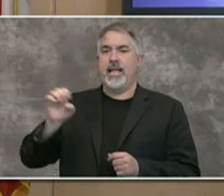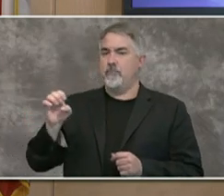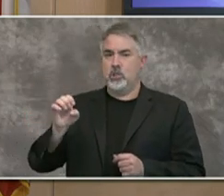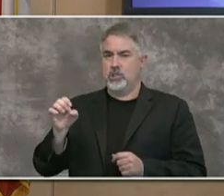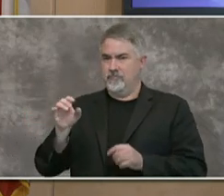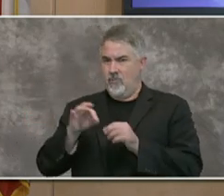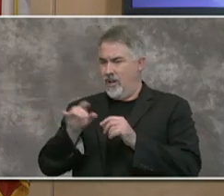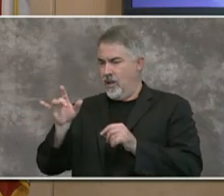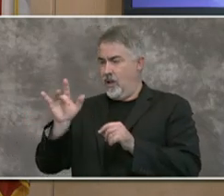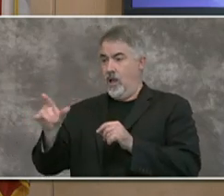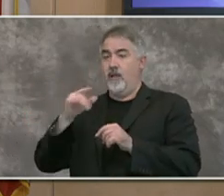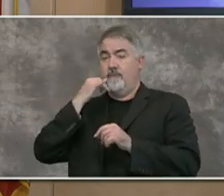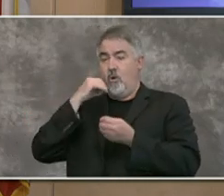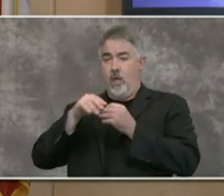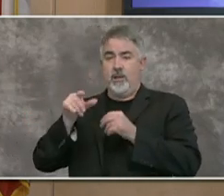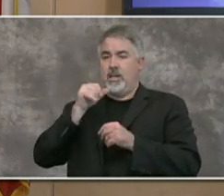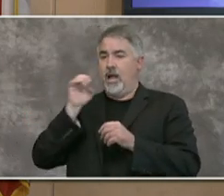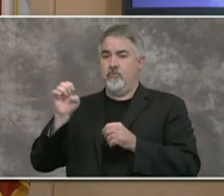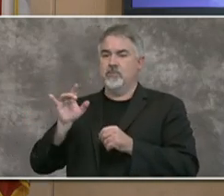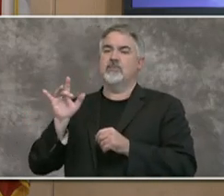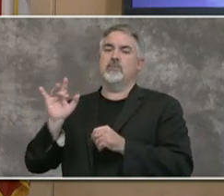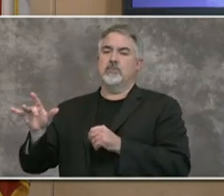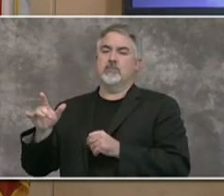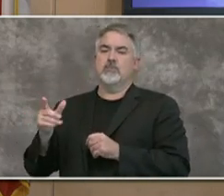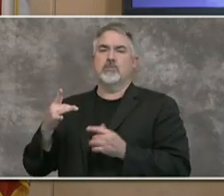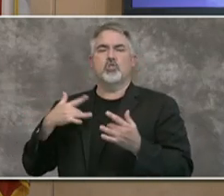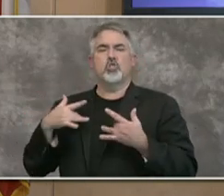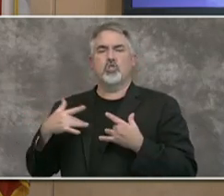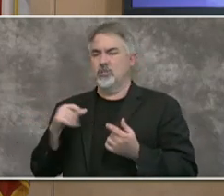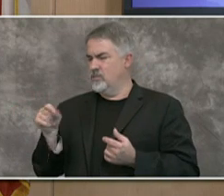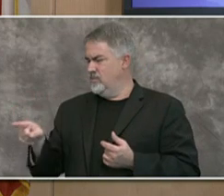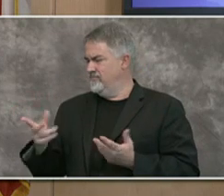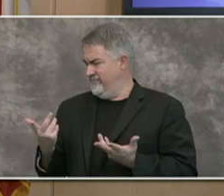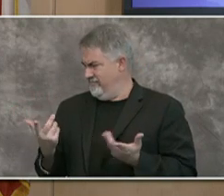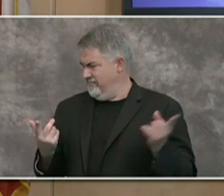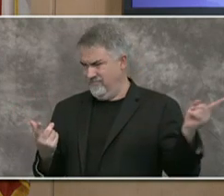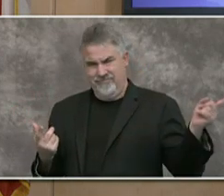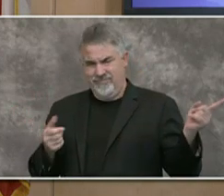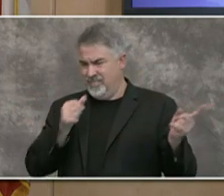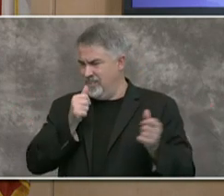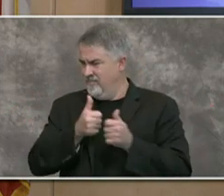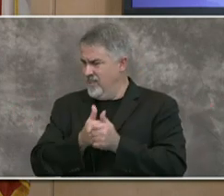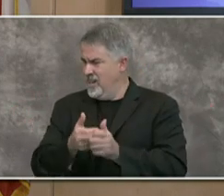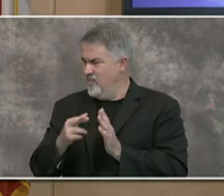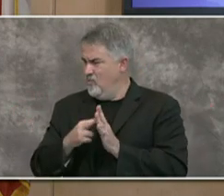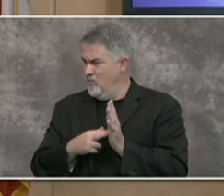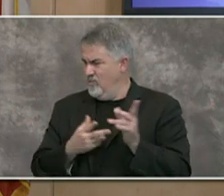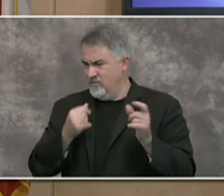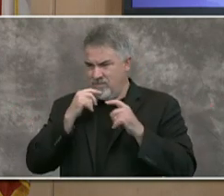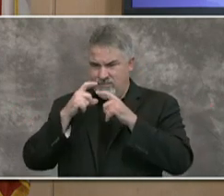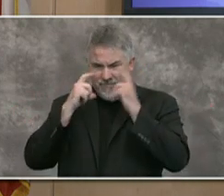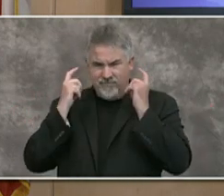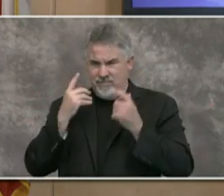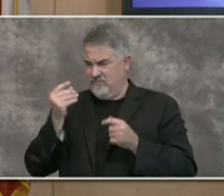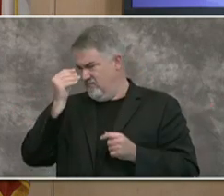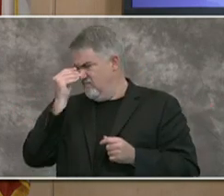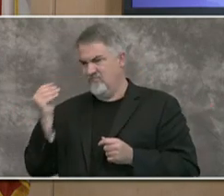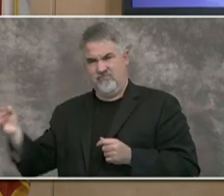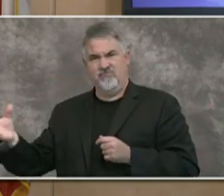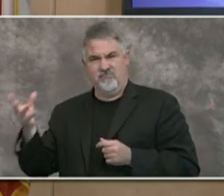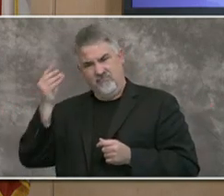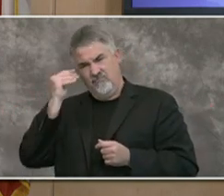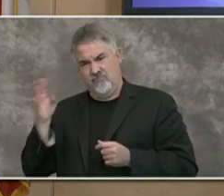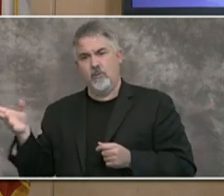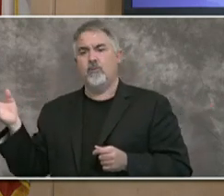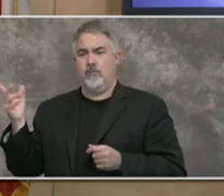also the ability to enter your concern about non-compliance via a web portal that will be received by